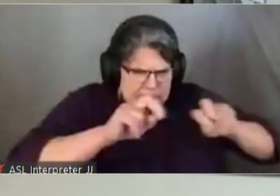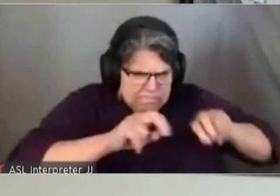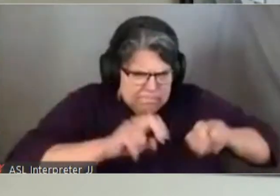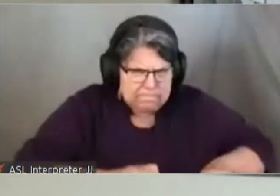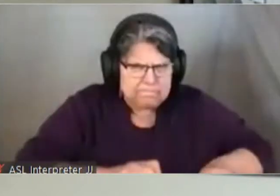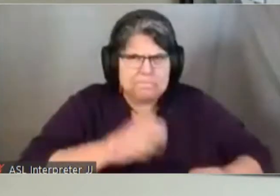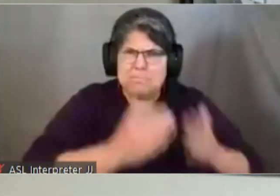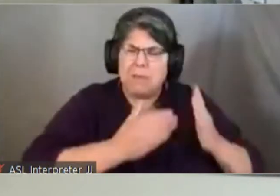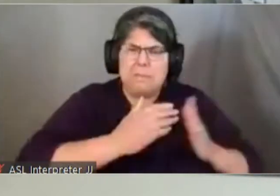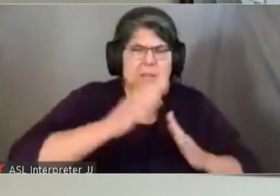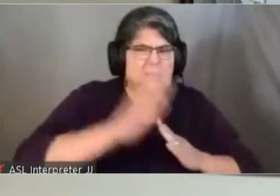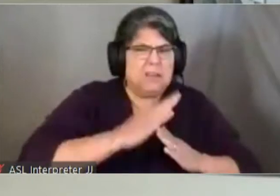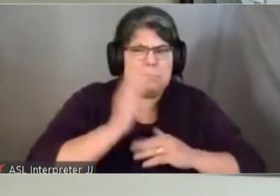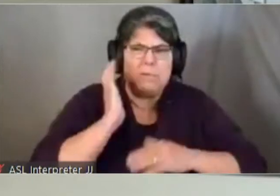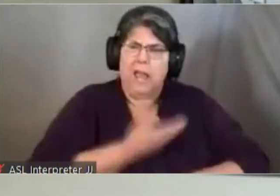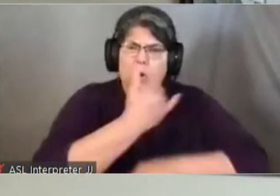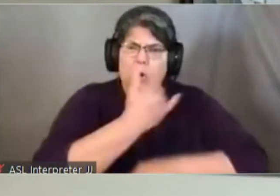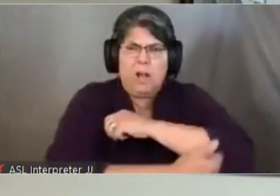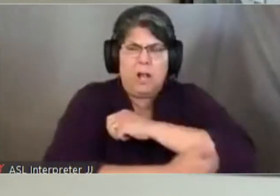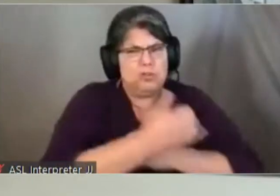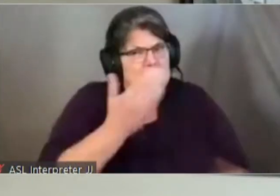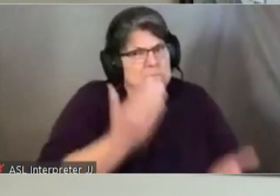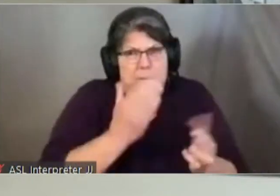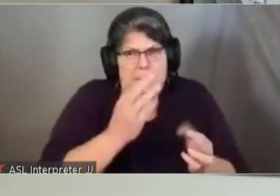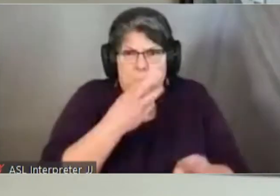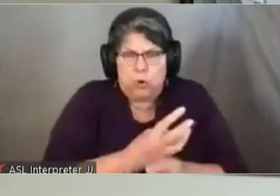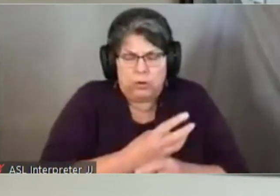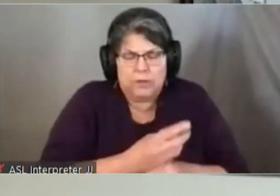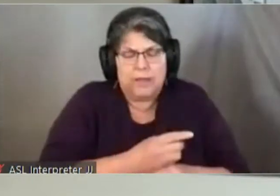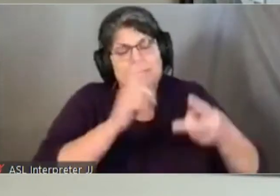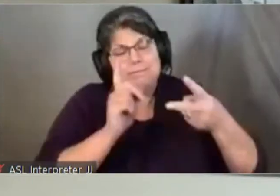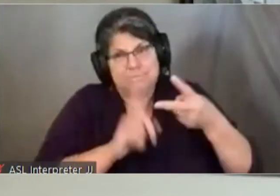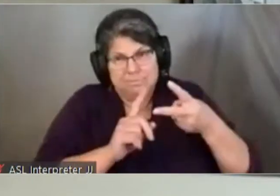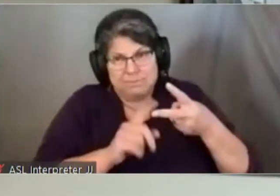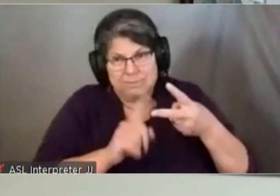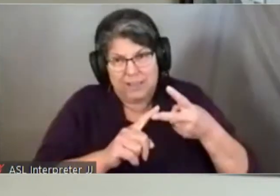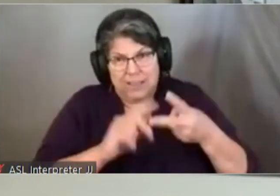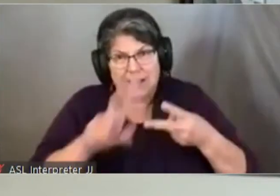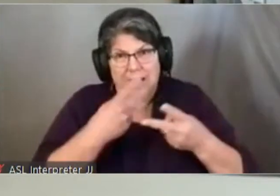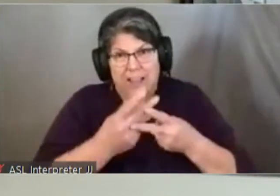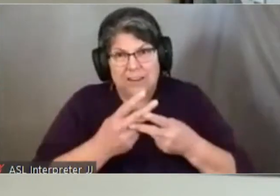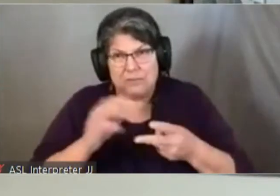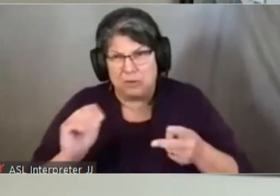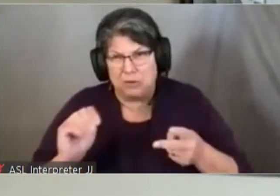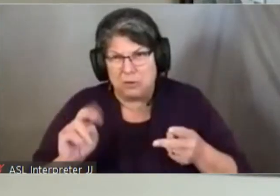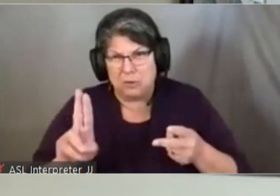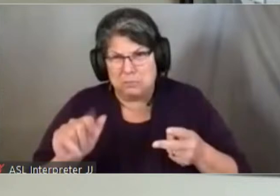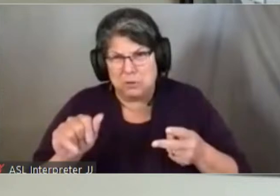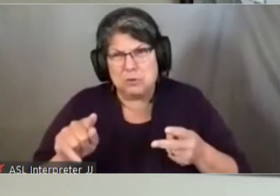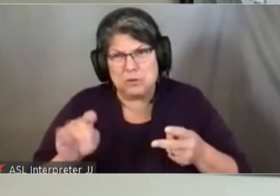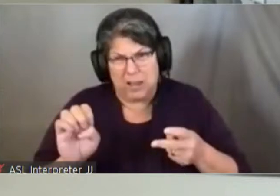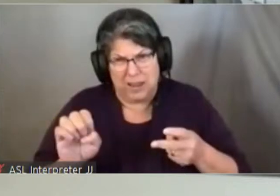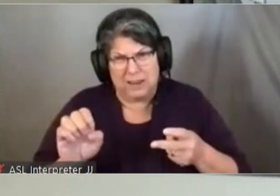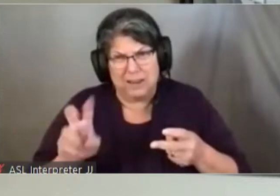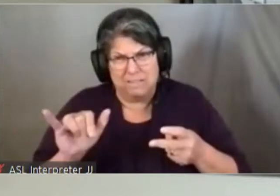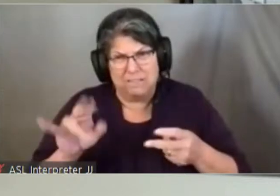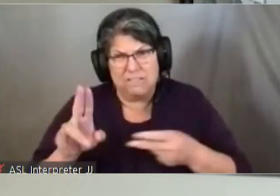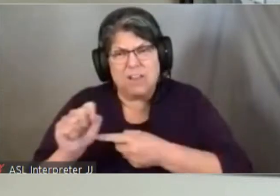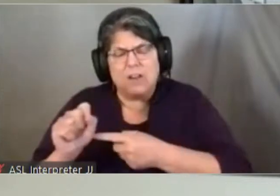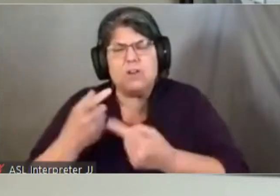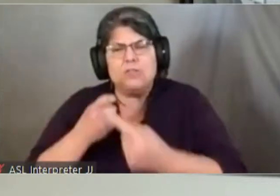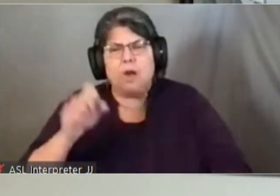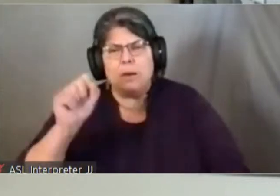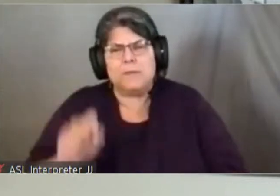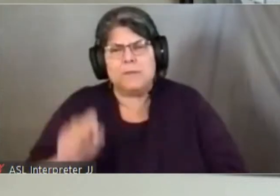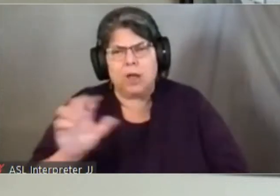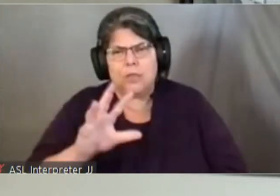world. There's 1 other that may be resistant to the vaccine from South Africa. This could cause a springtime surge and